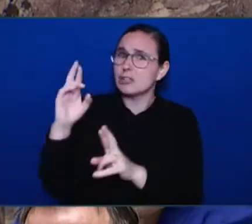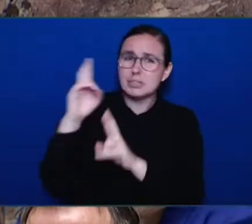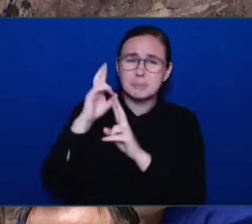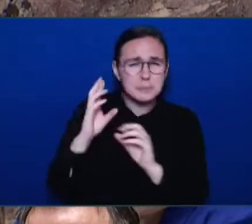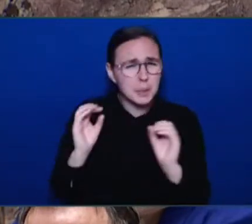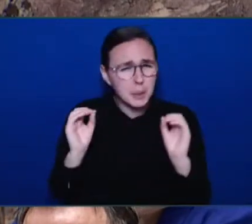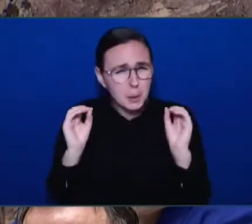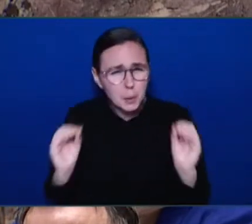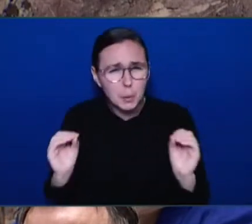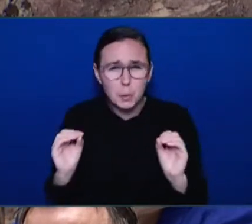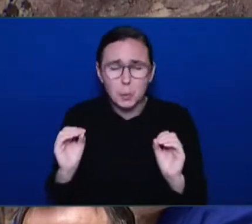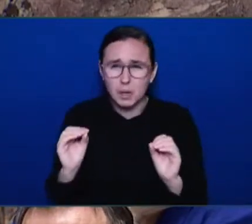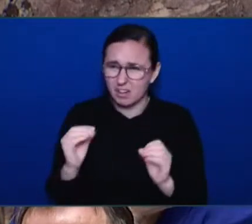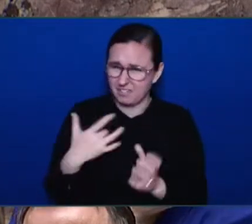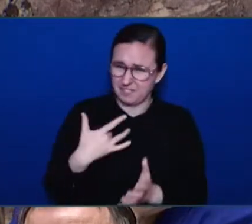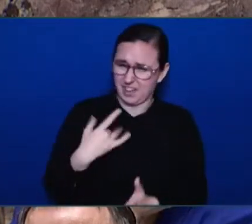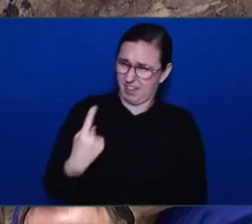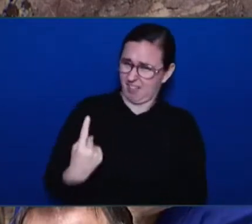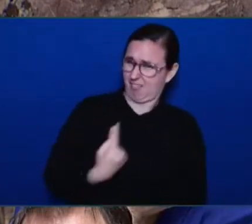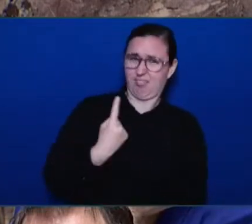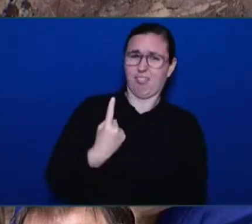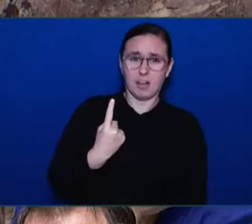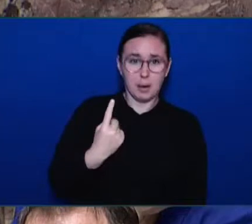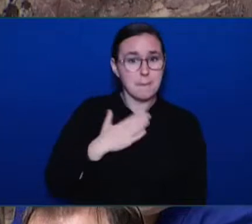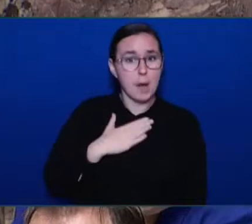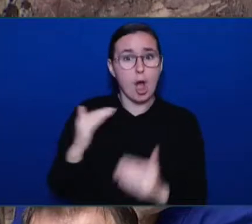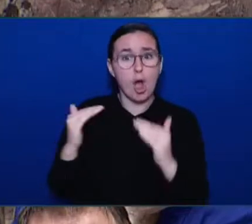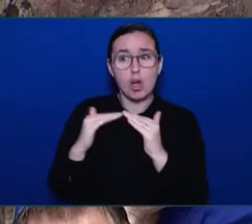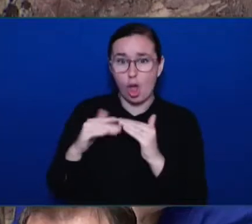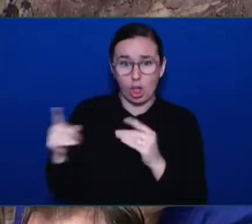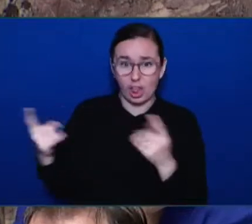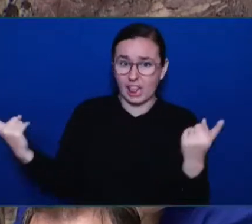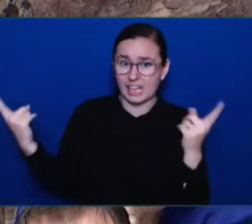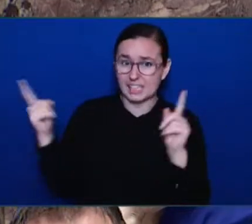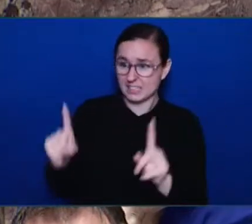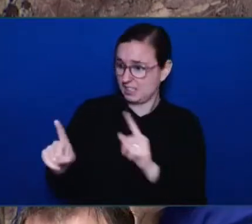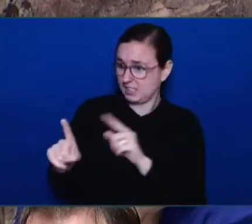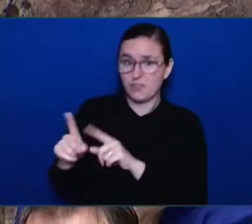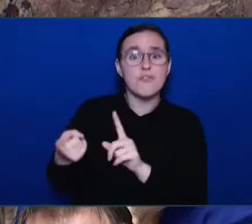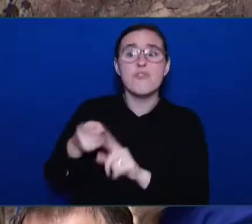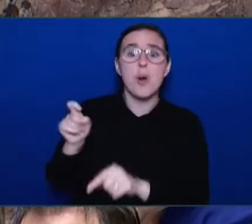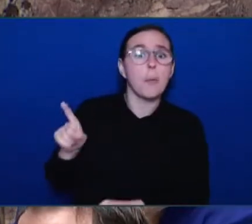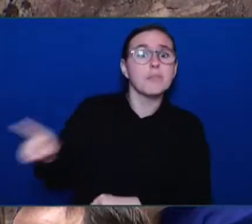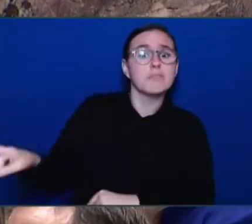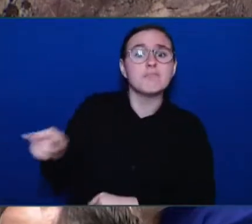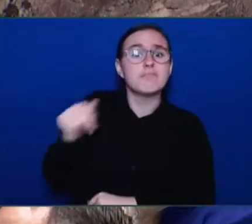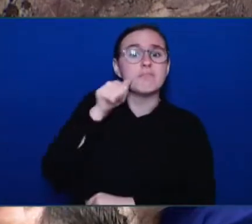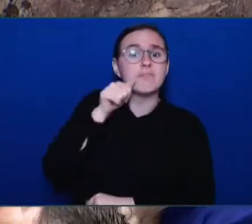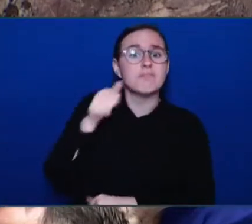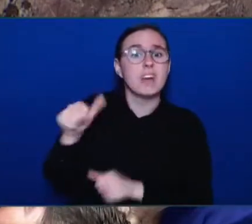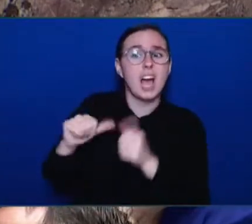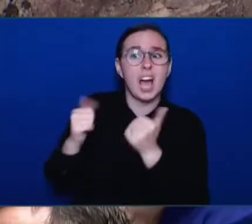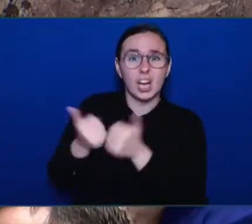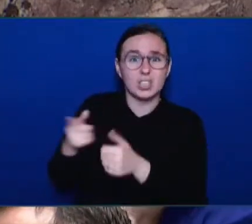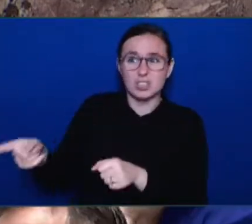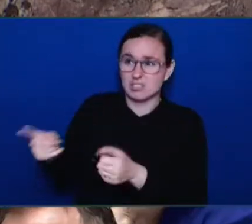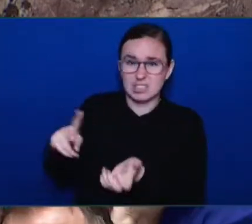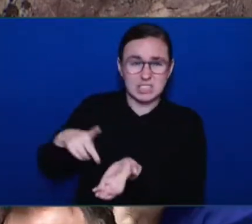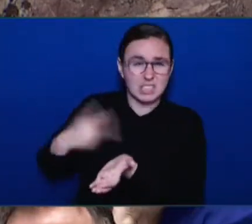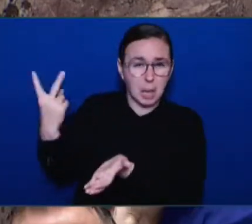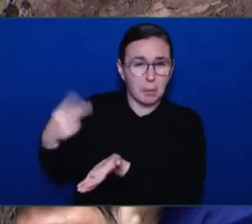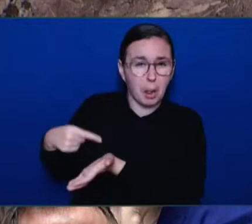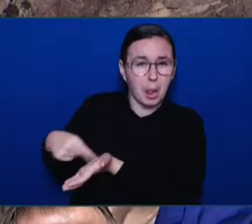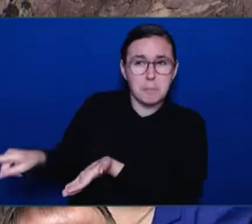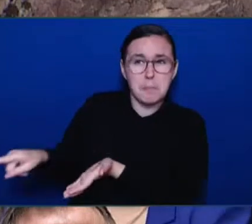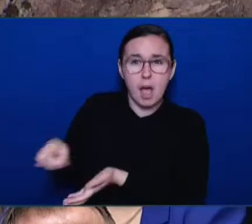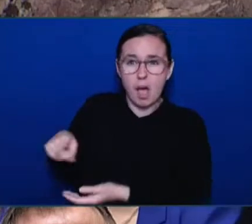nurses who are doing the same job that I am for nearly twice the pay that I earn. And they are former colleagues that